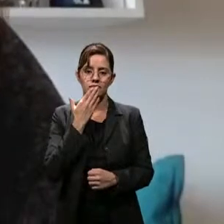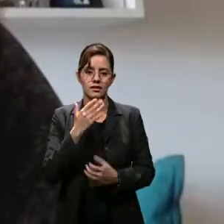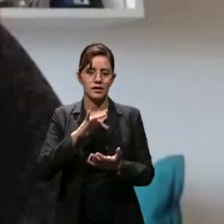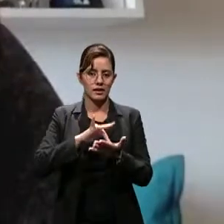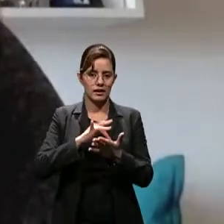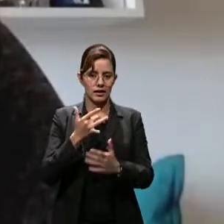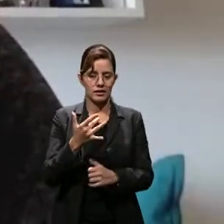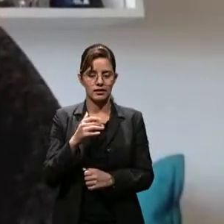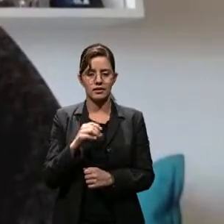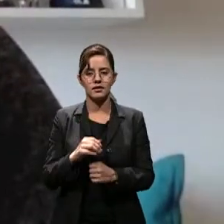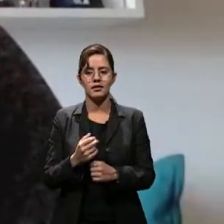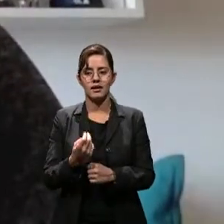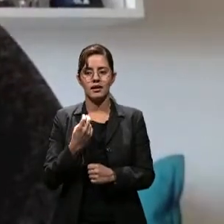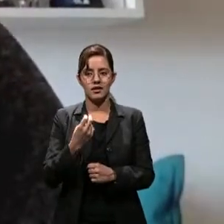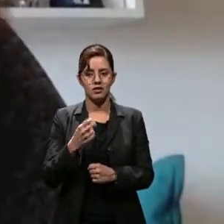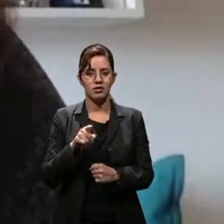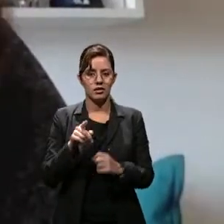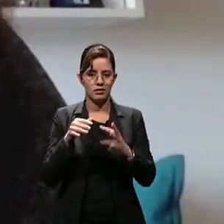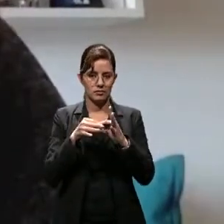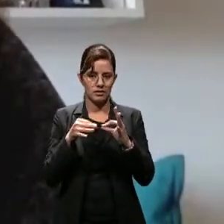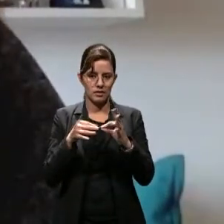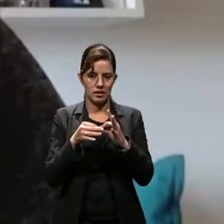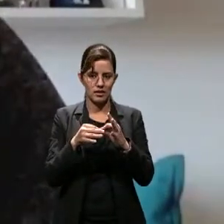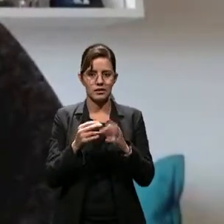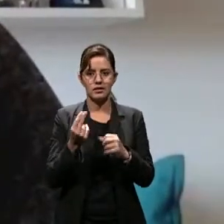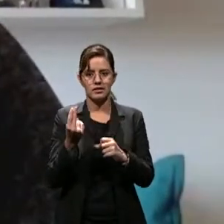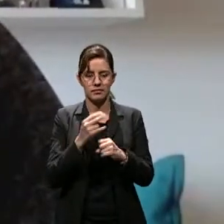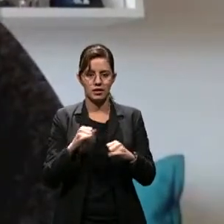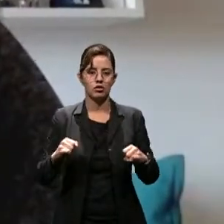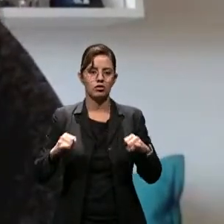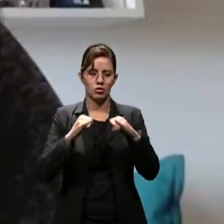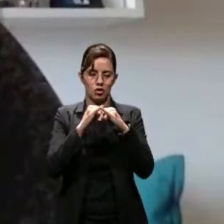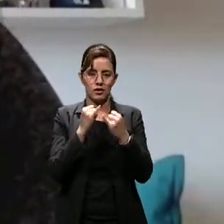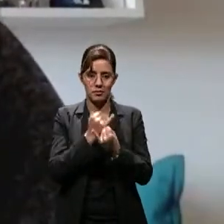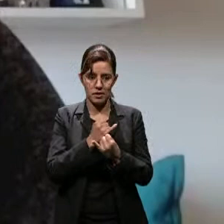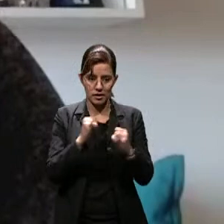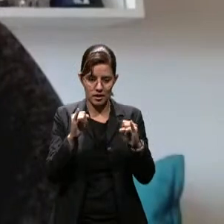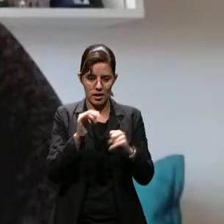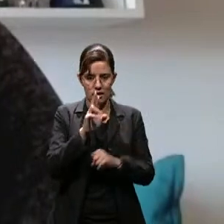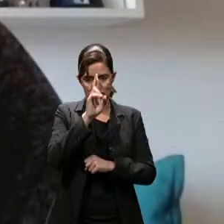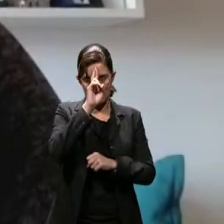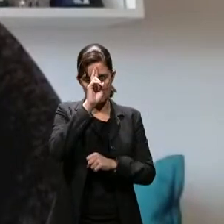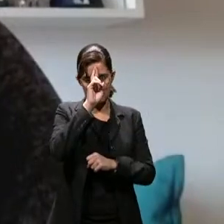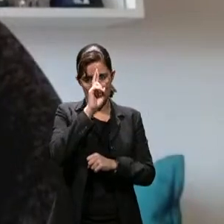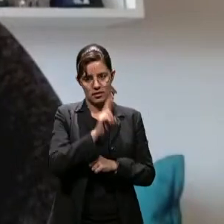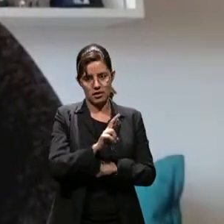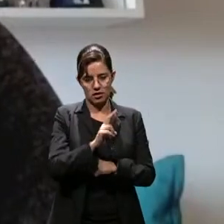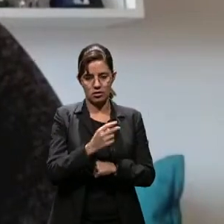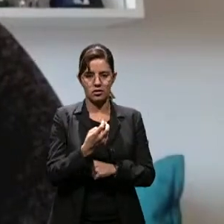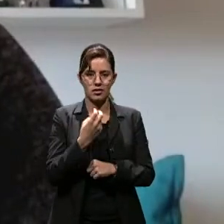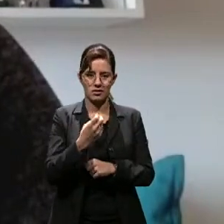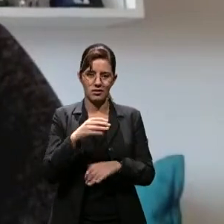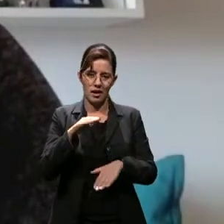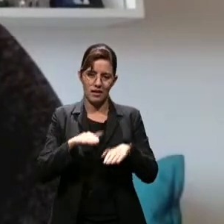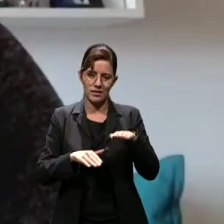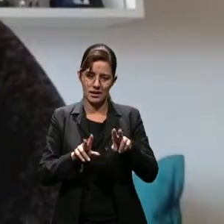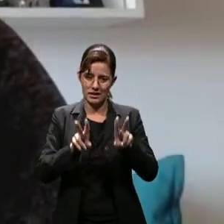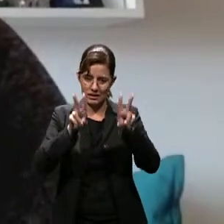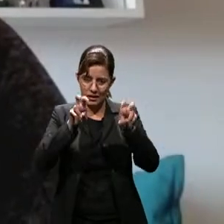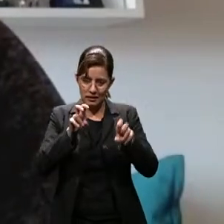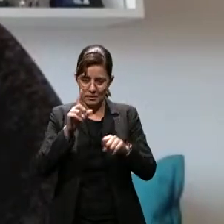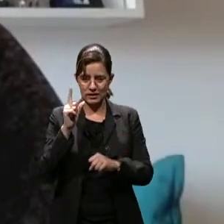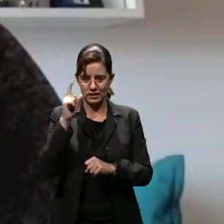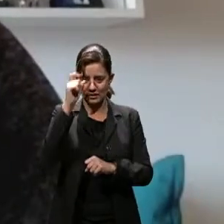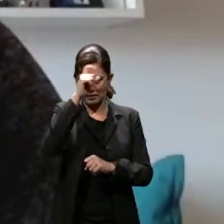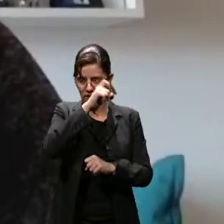much, Salvador. I think that when you talk about these bodies that should be independent are